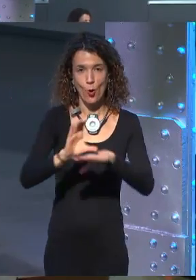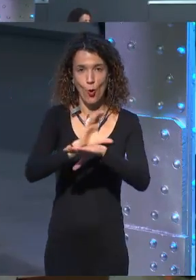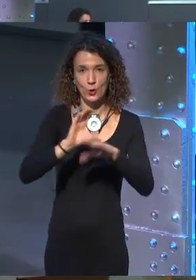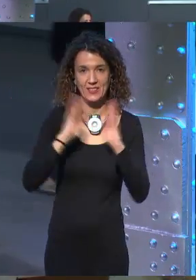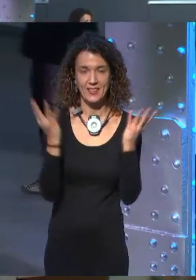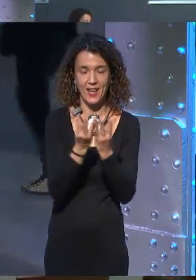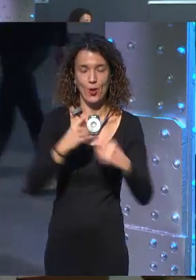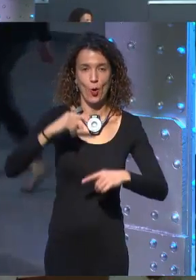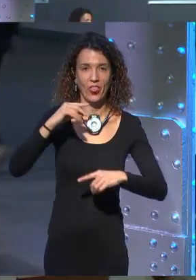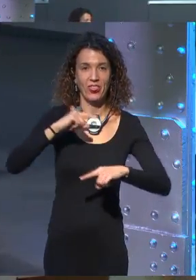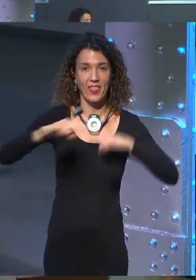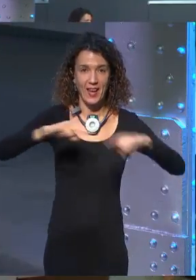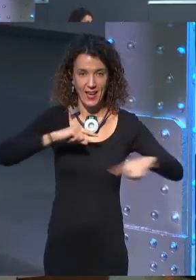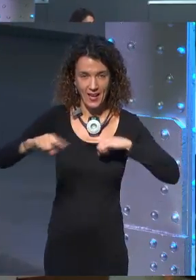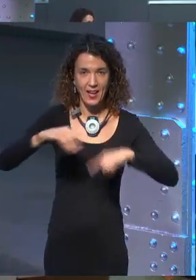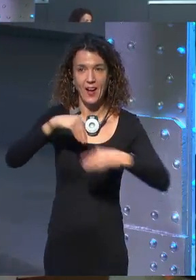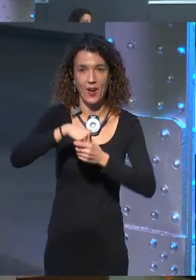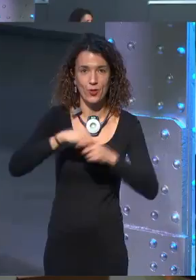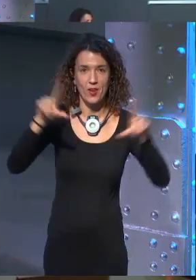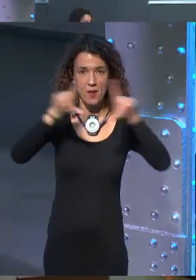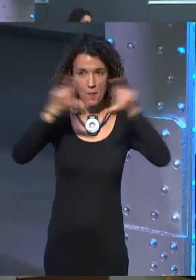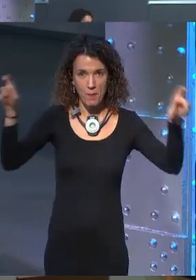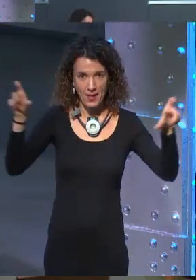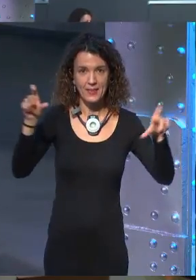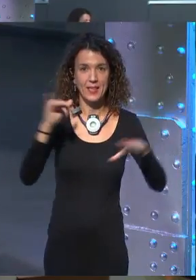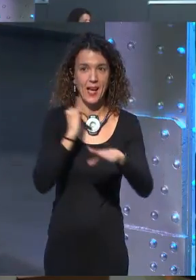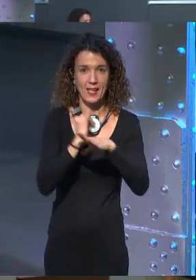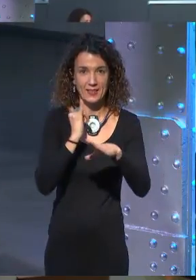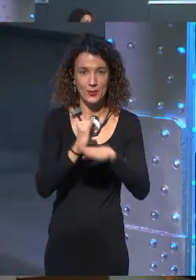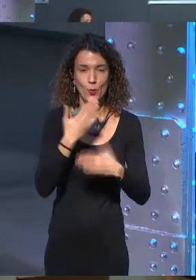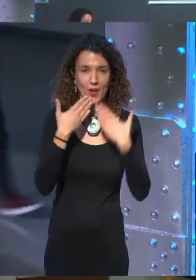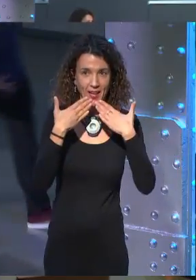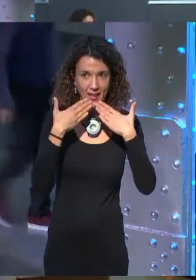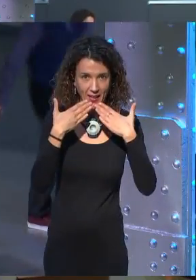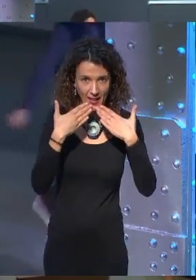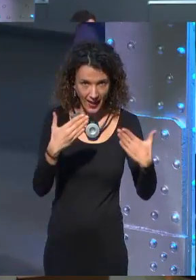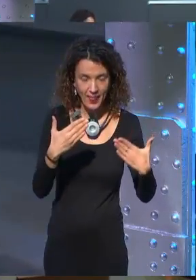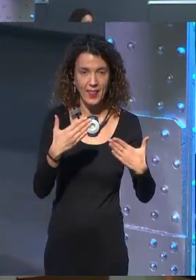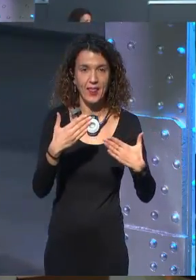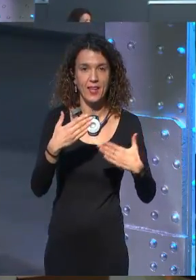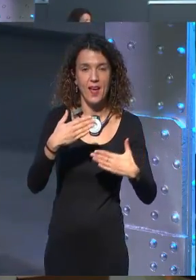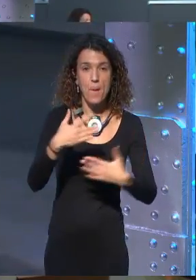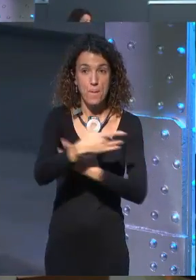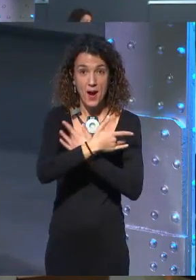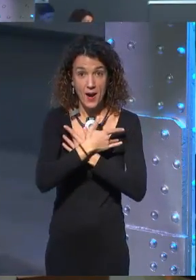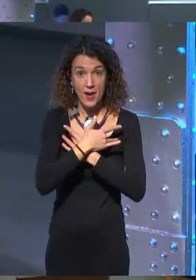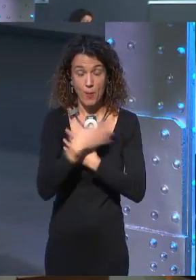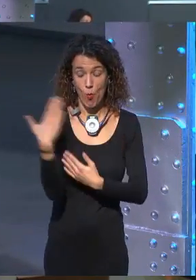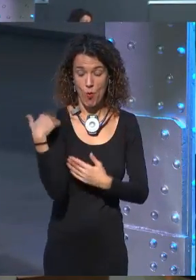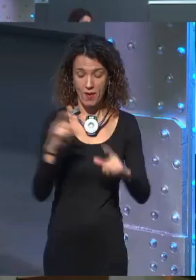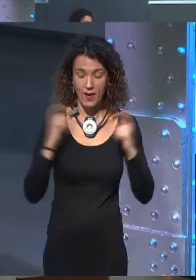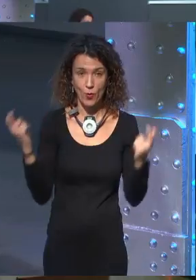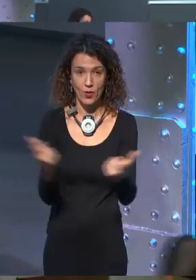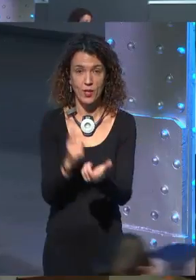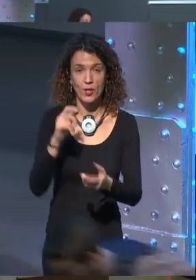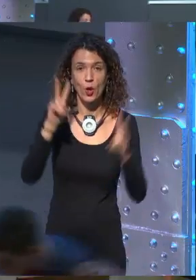for having me here today. Thank you to Maria for assembling such a passionate group of people who care about a very important subject.